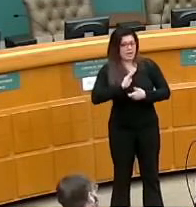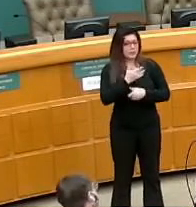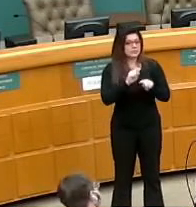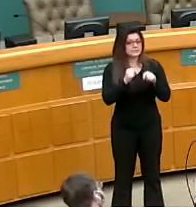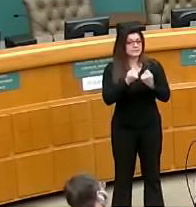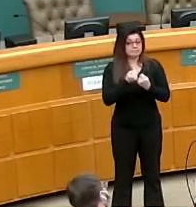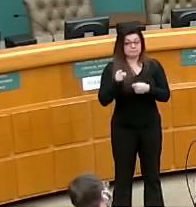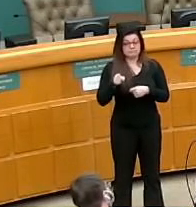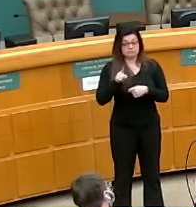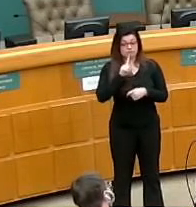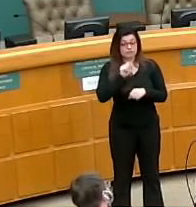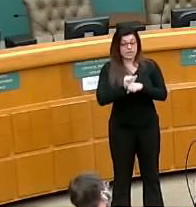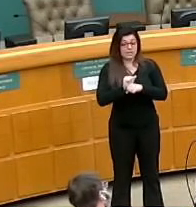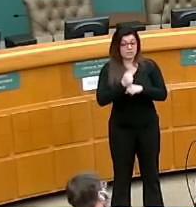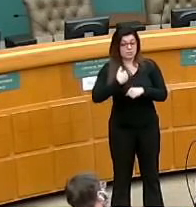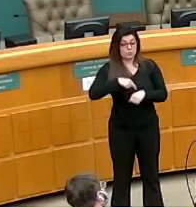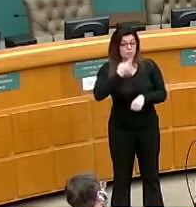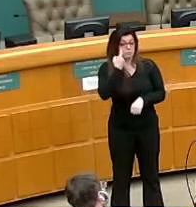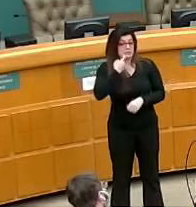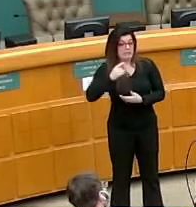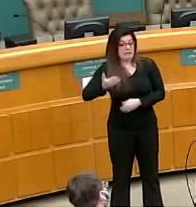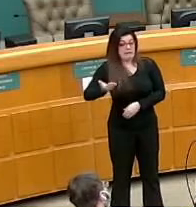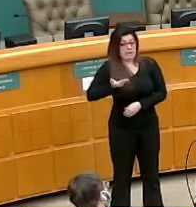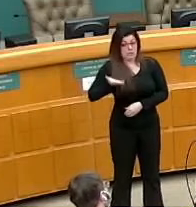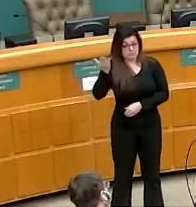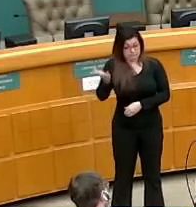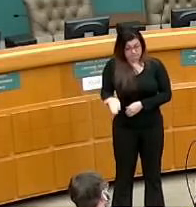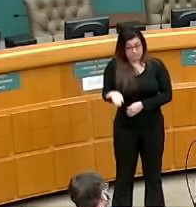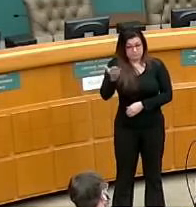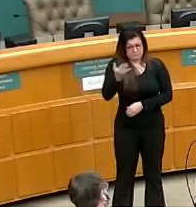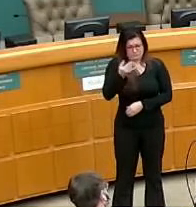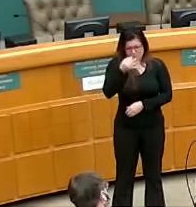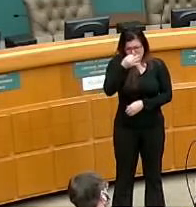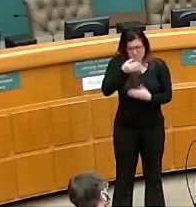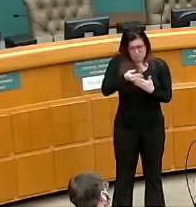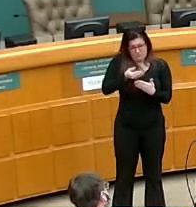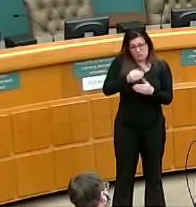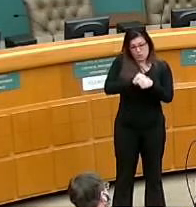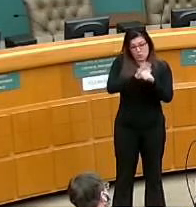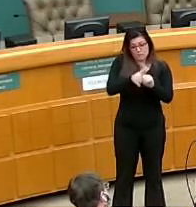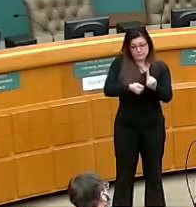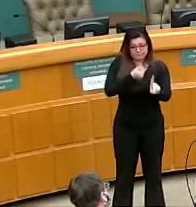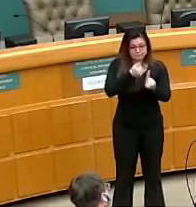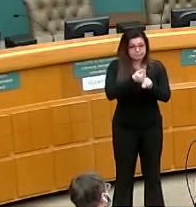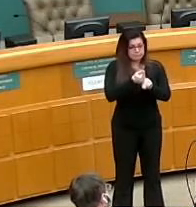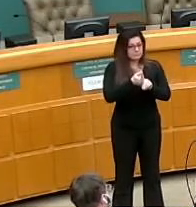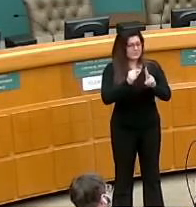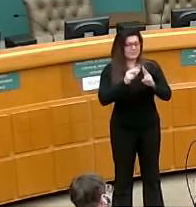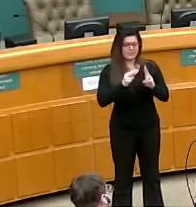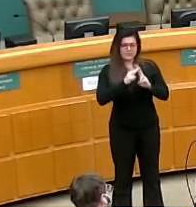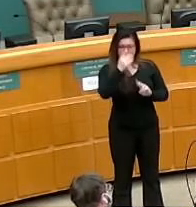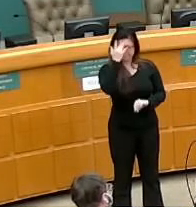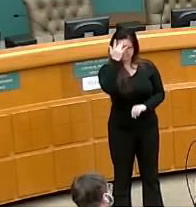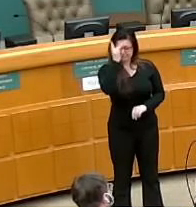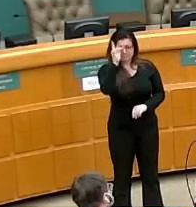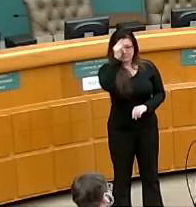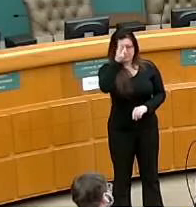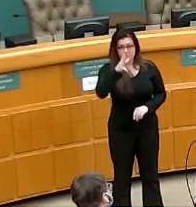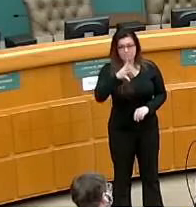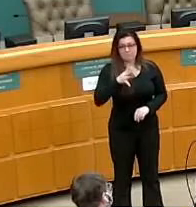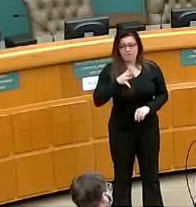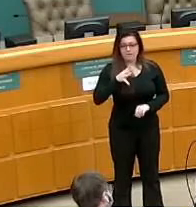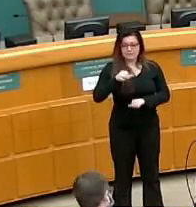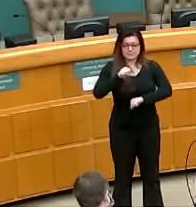this year, just before the COVID hit us, but very smart man and very schooled in his science. Over